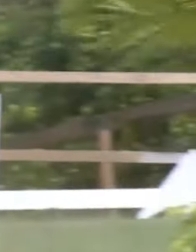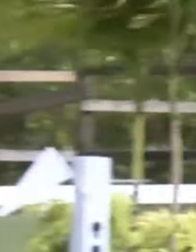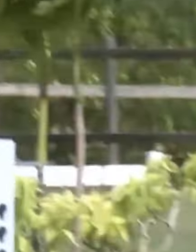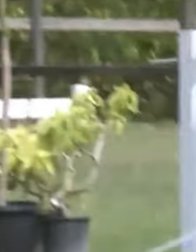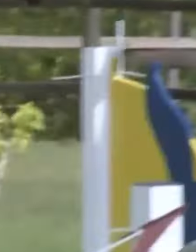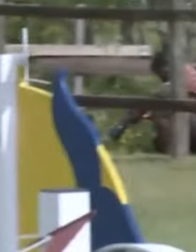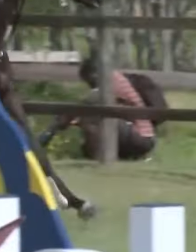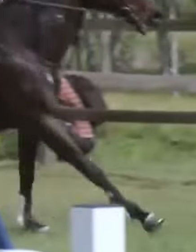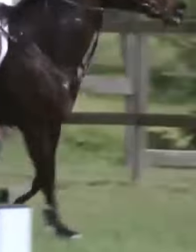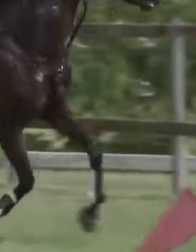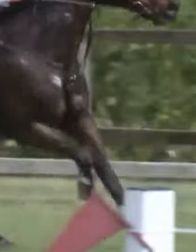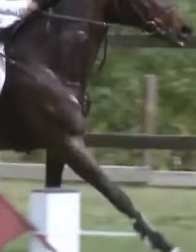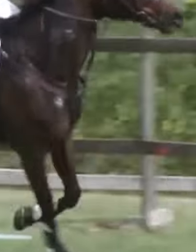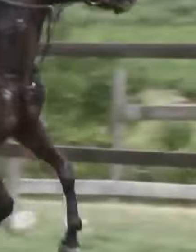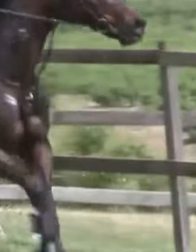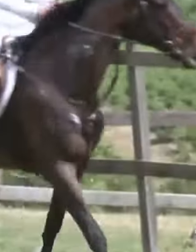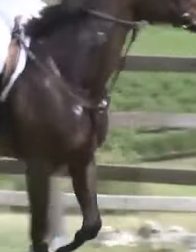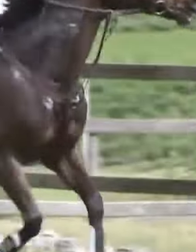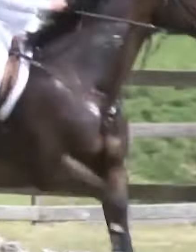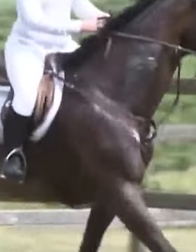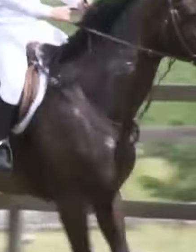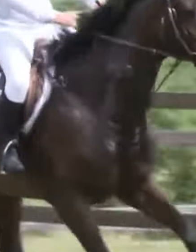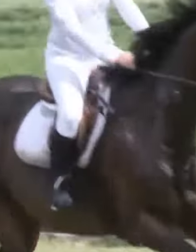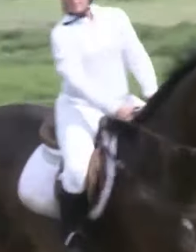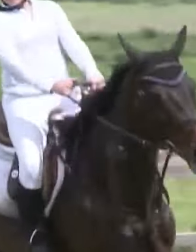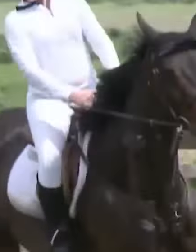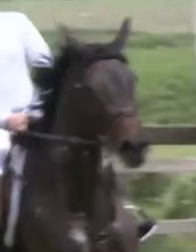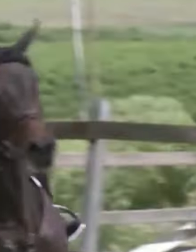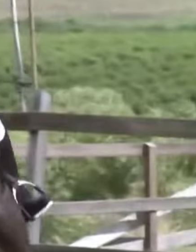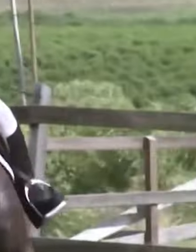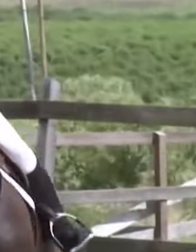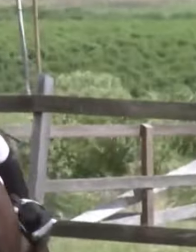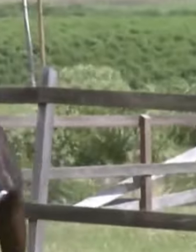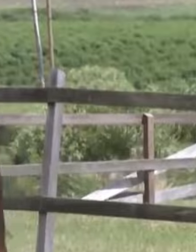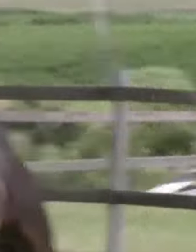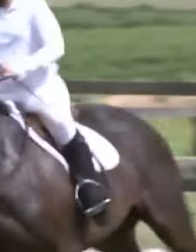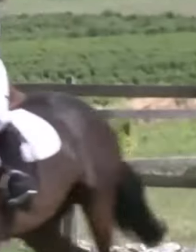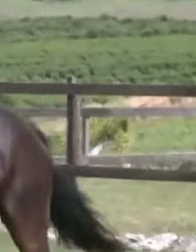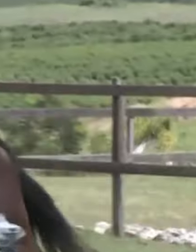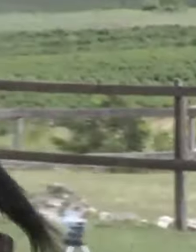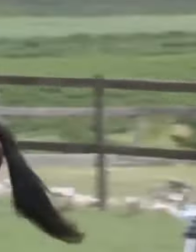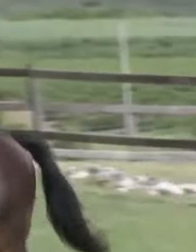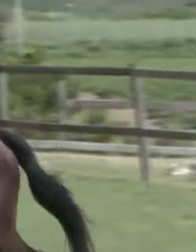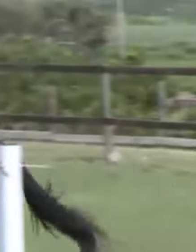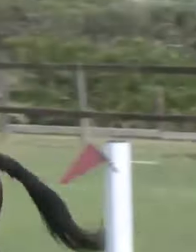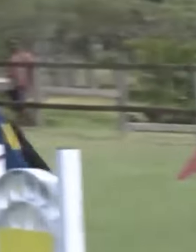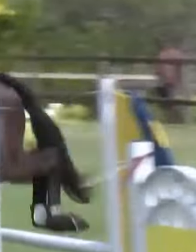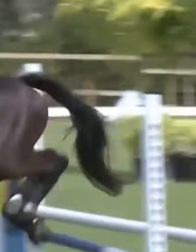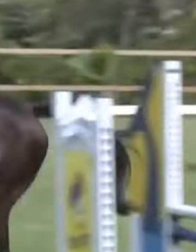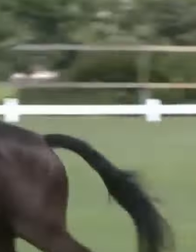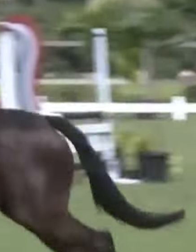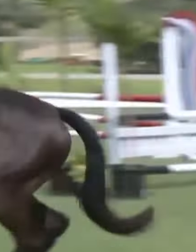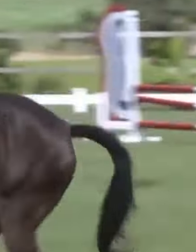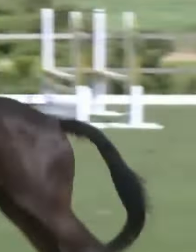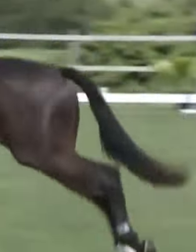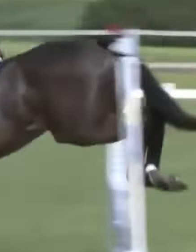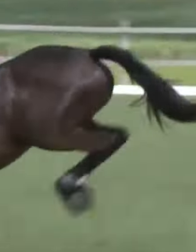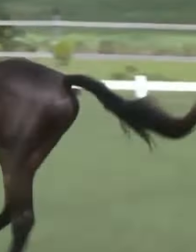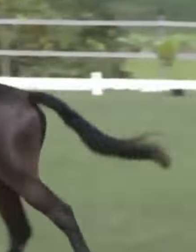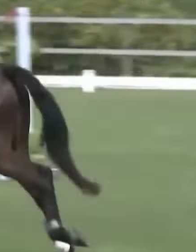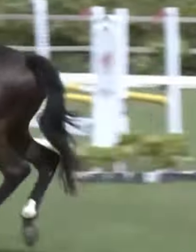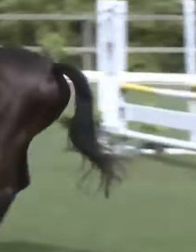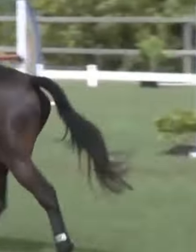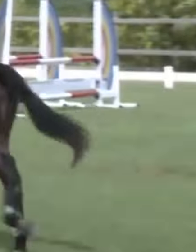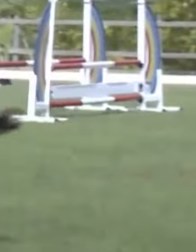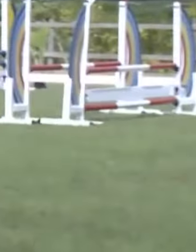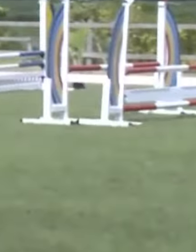It becomes second nature, and it's just easier to develop it from there. So hopefully it can take us all the way. Diana Clark, who is one of